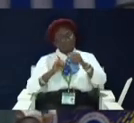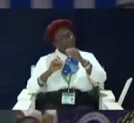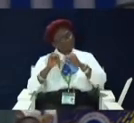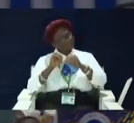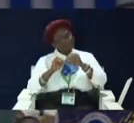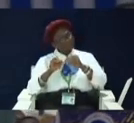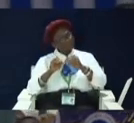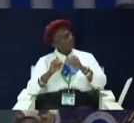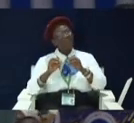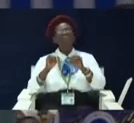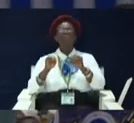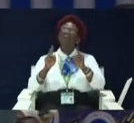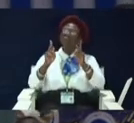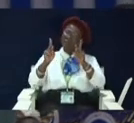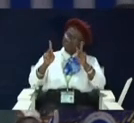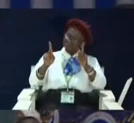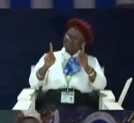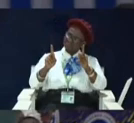I said okay.